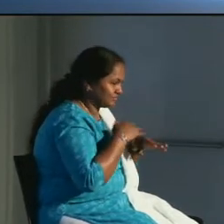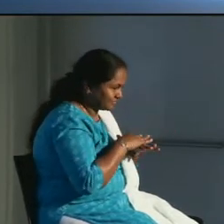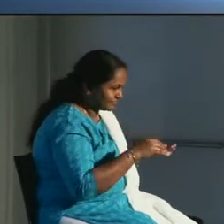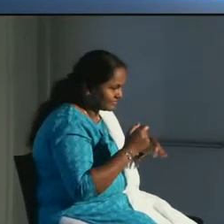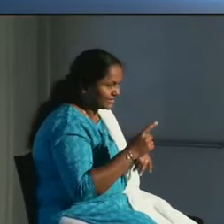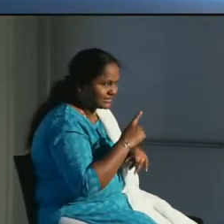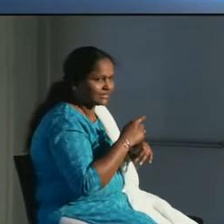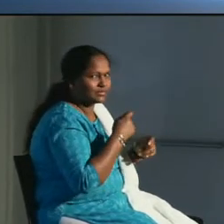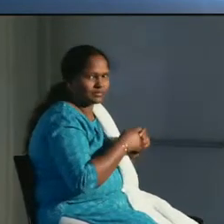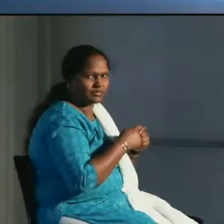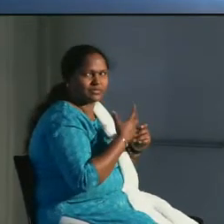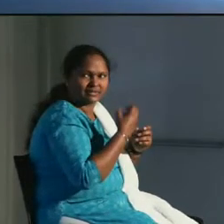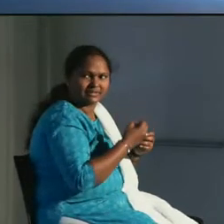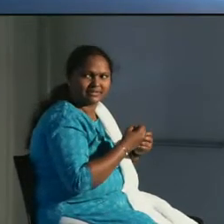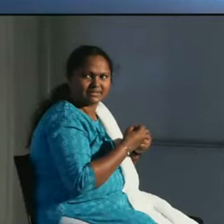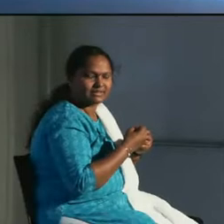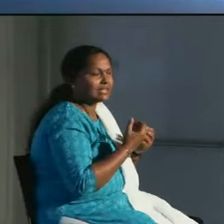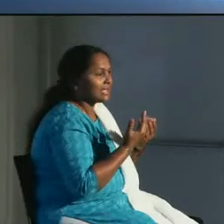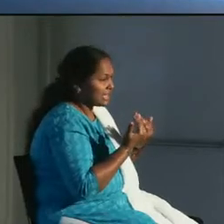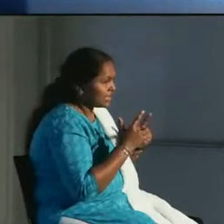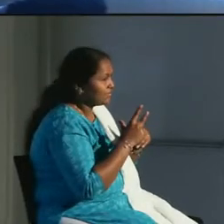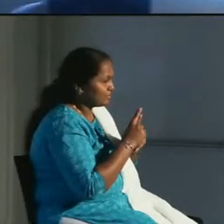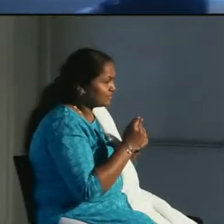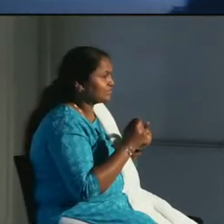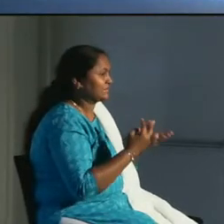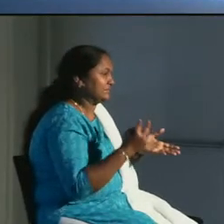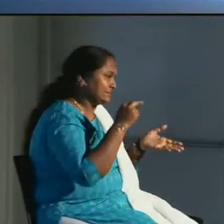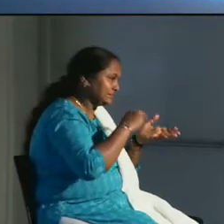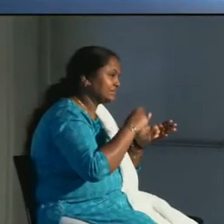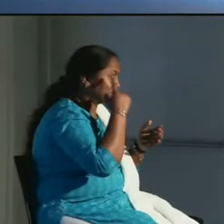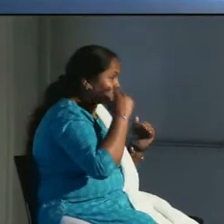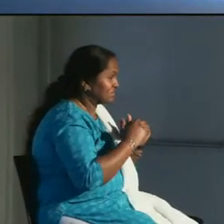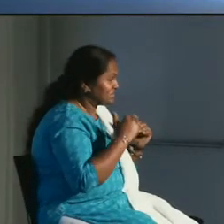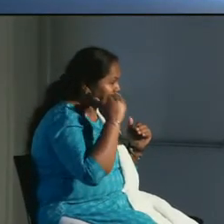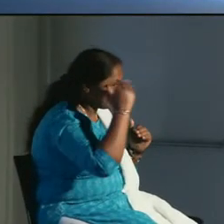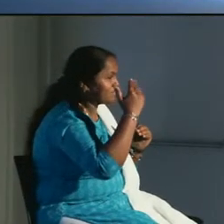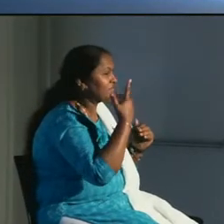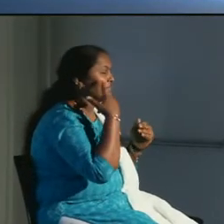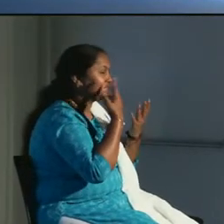day of work, the fact that I'm able to stand up way up high